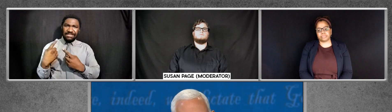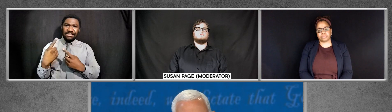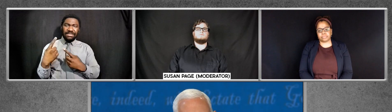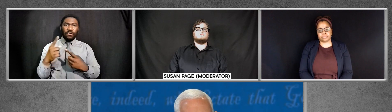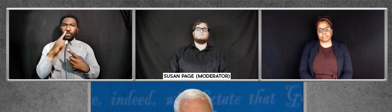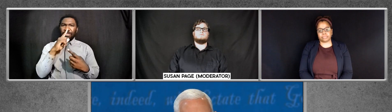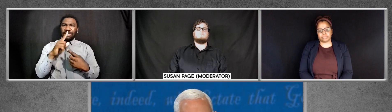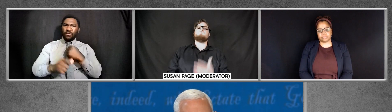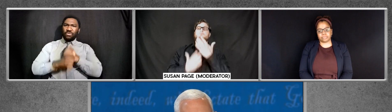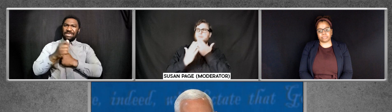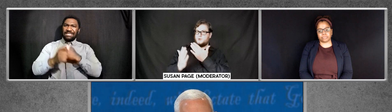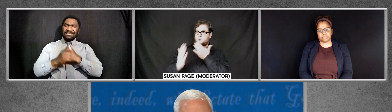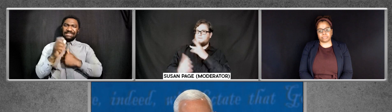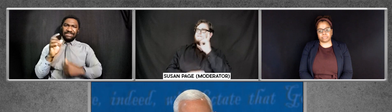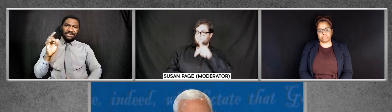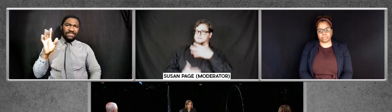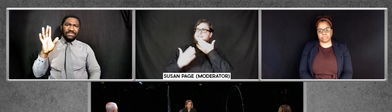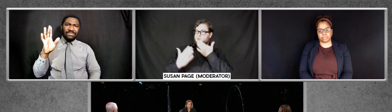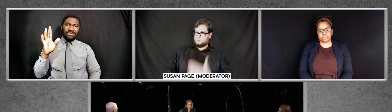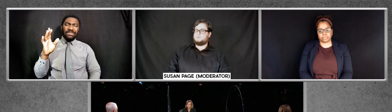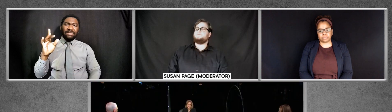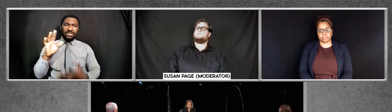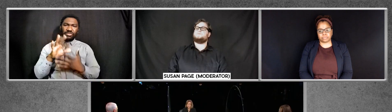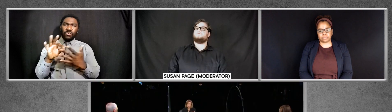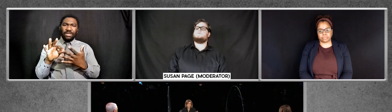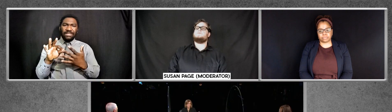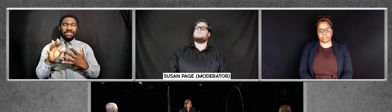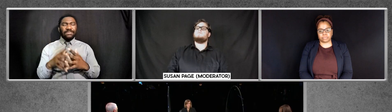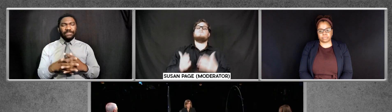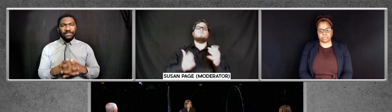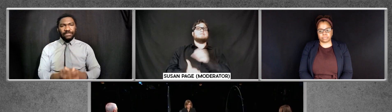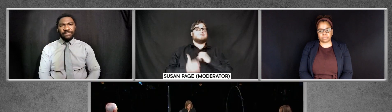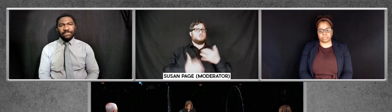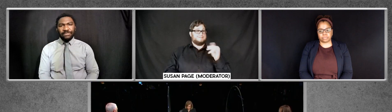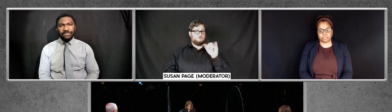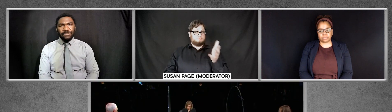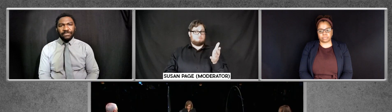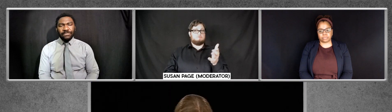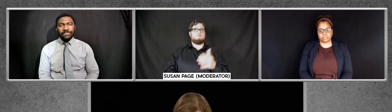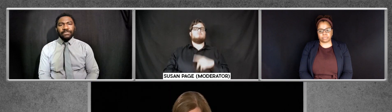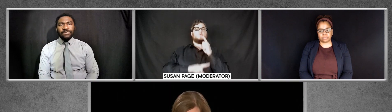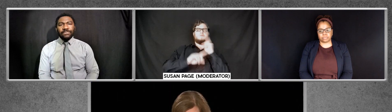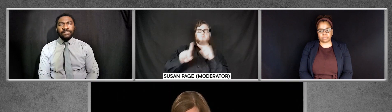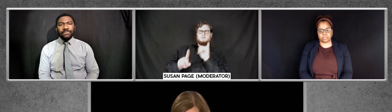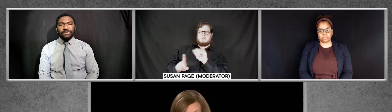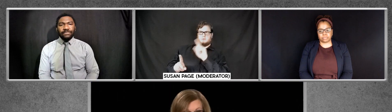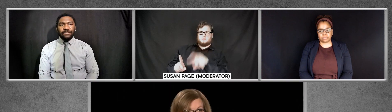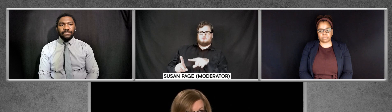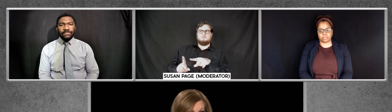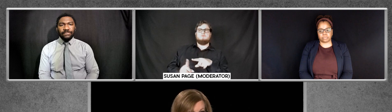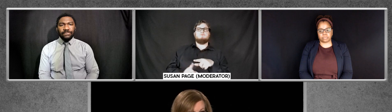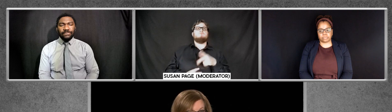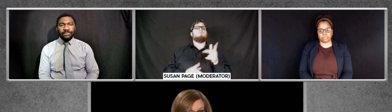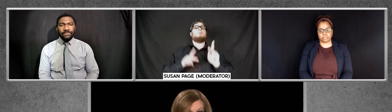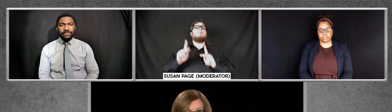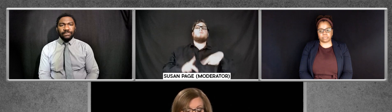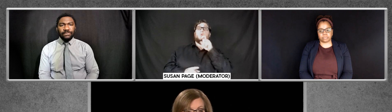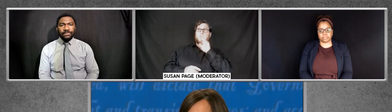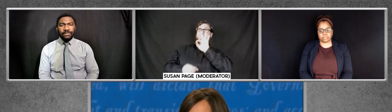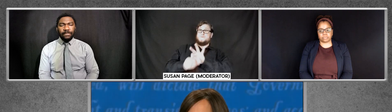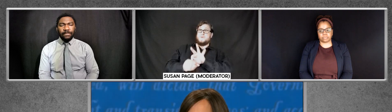the choice has never been clearer. I want to give Senator Harris a chance to respond to the same question I asked, which is, do voters have a right to know